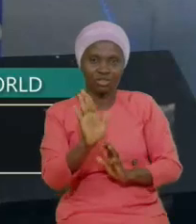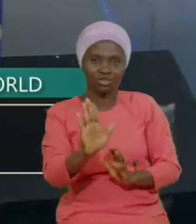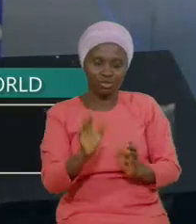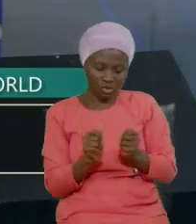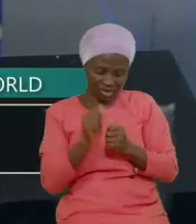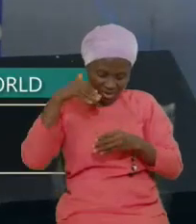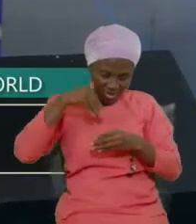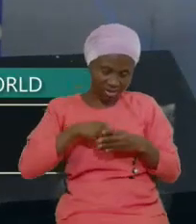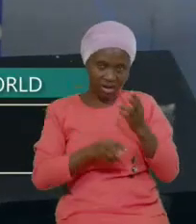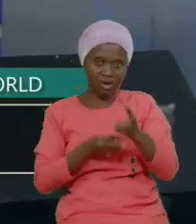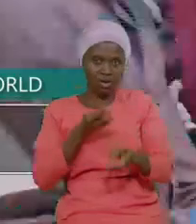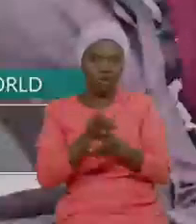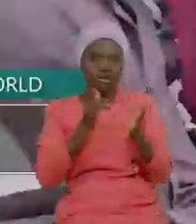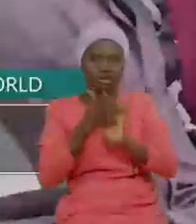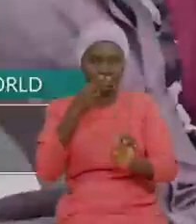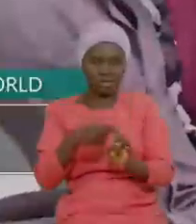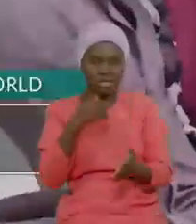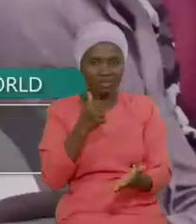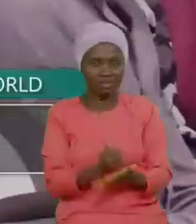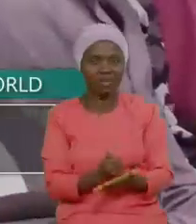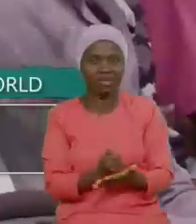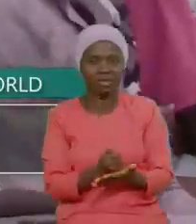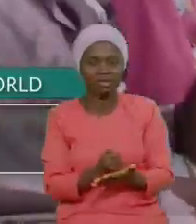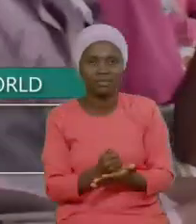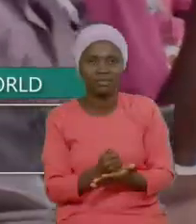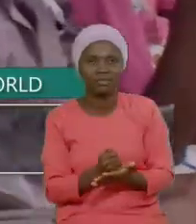world in Jesus' name.